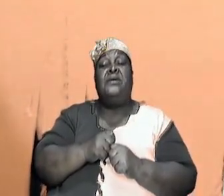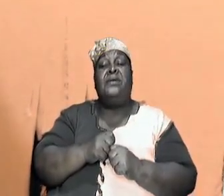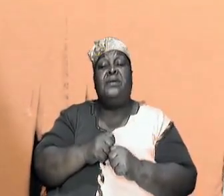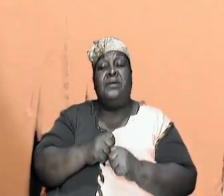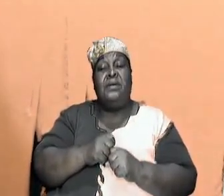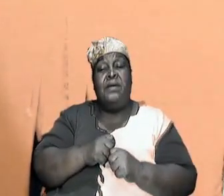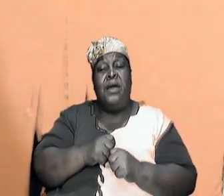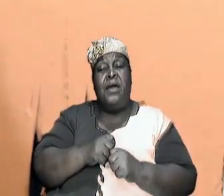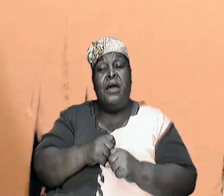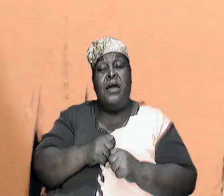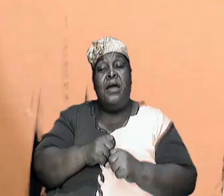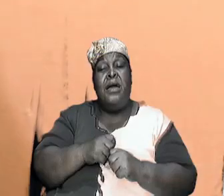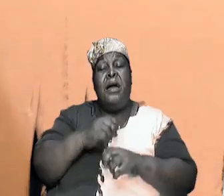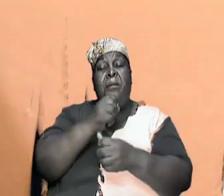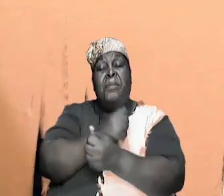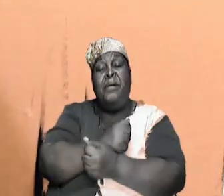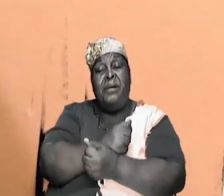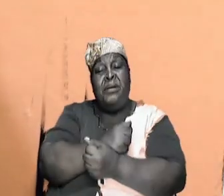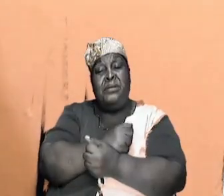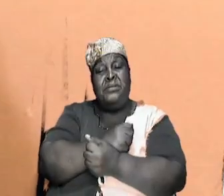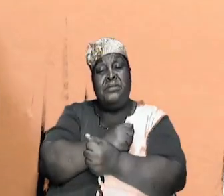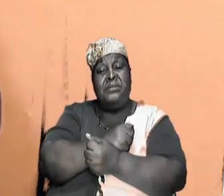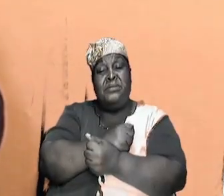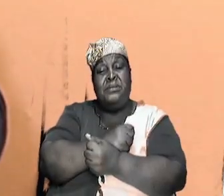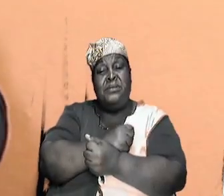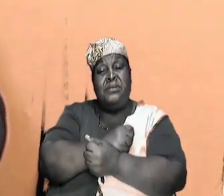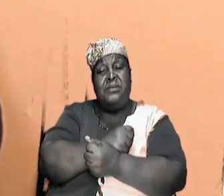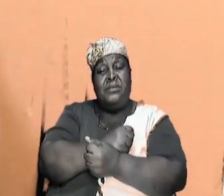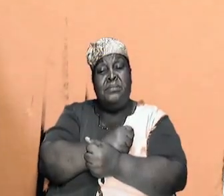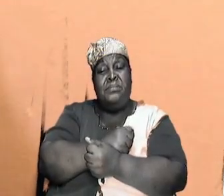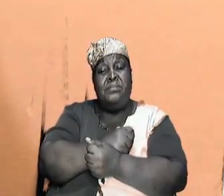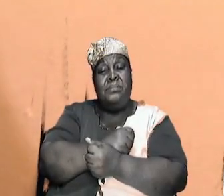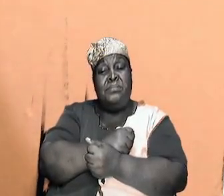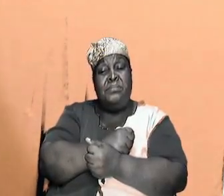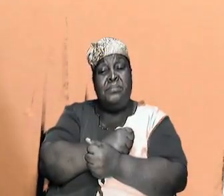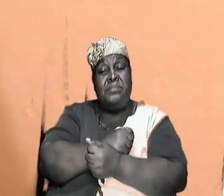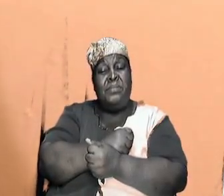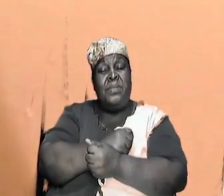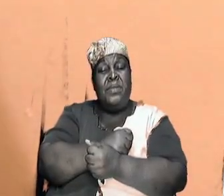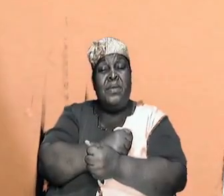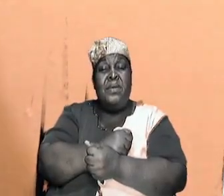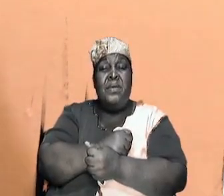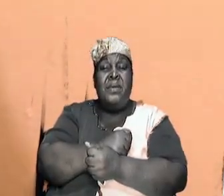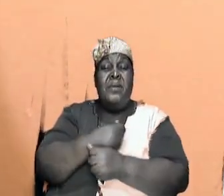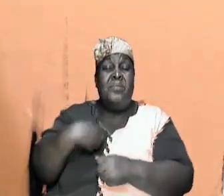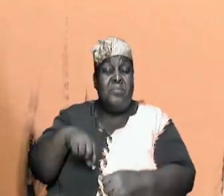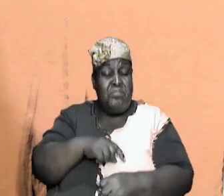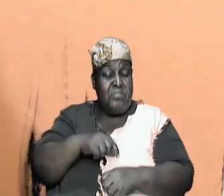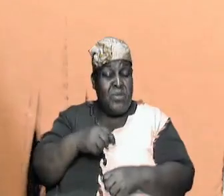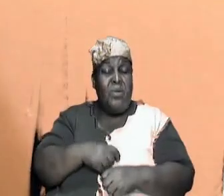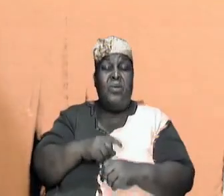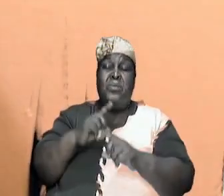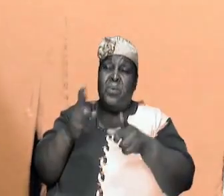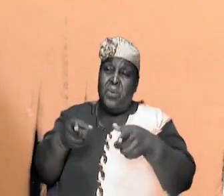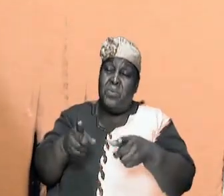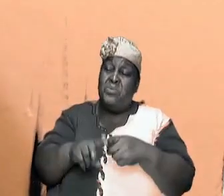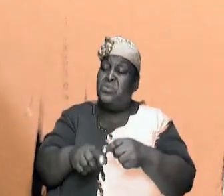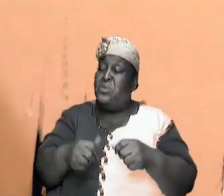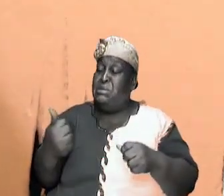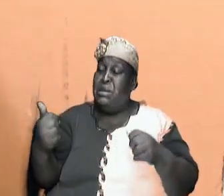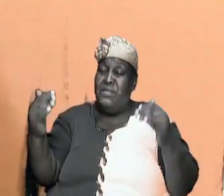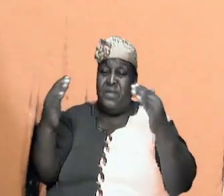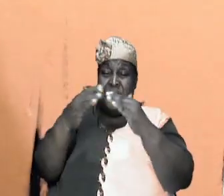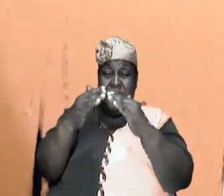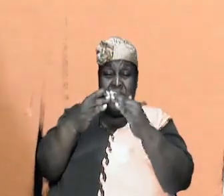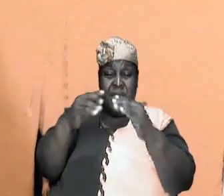within a band, as it were. You know? But when we're going to make a step to another level,